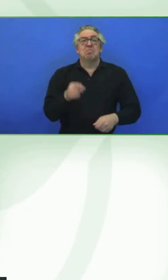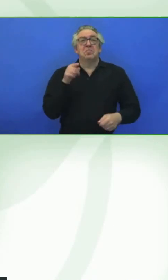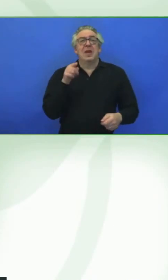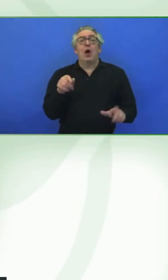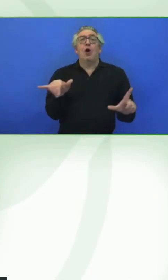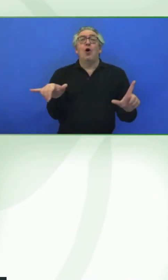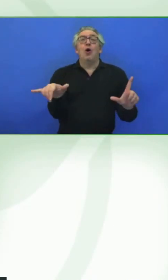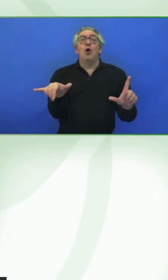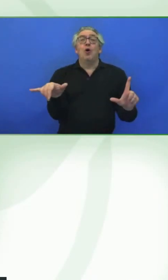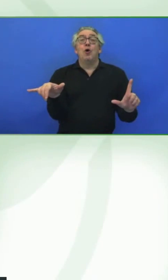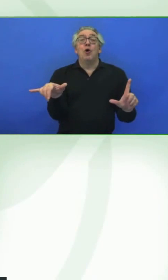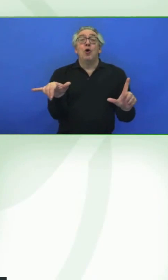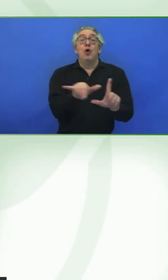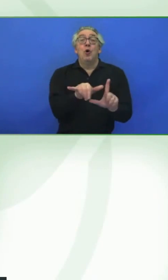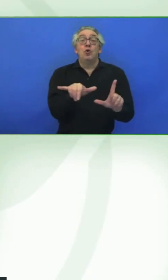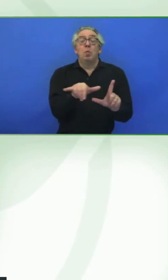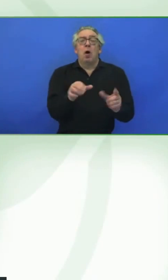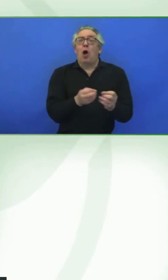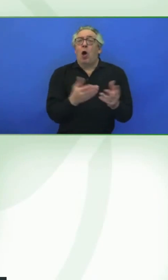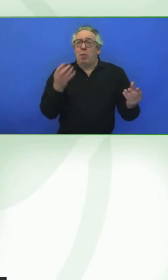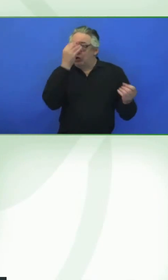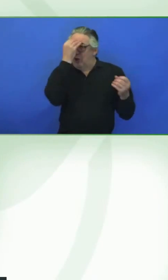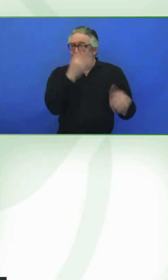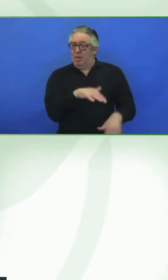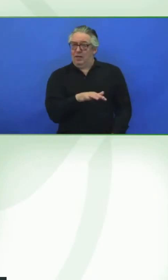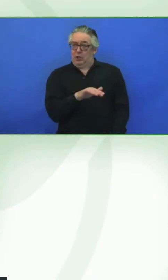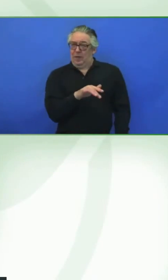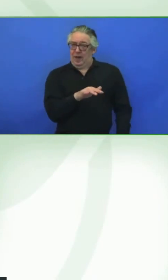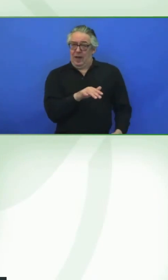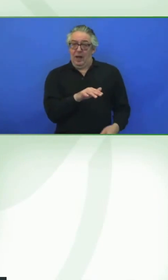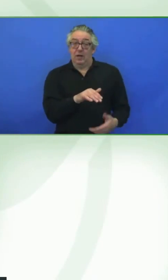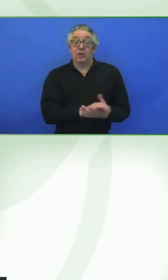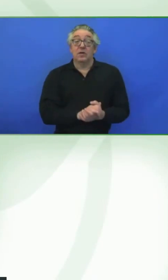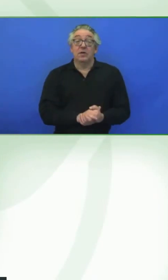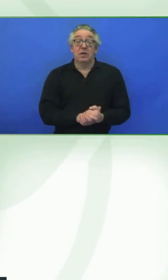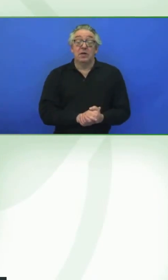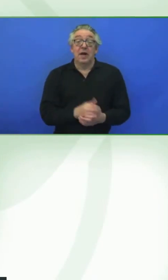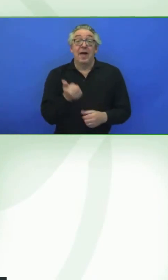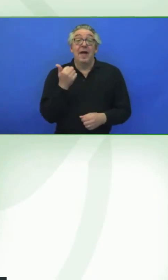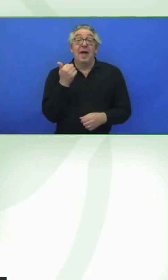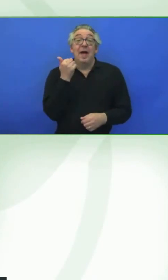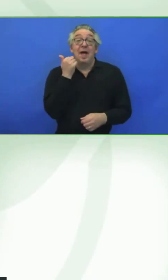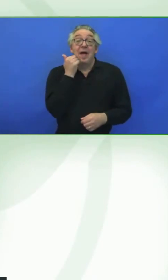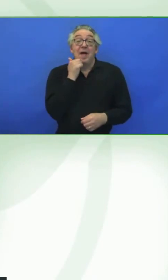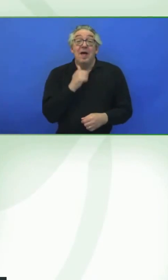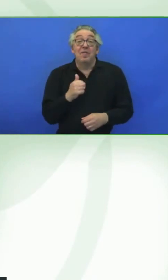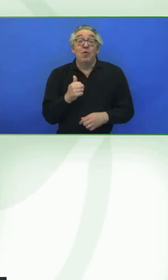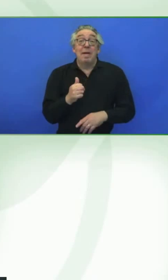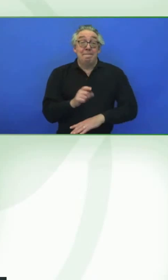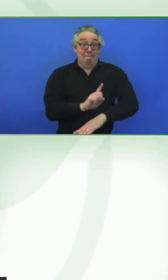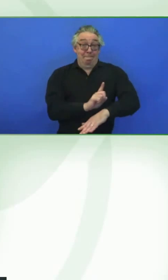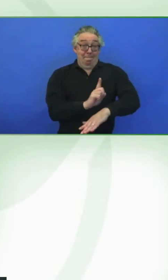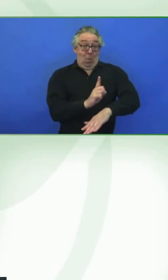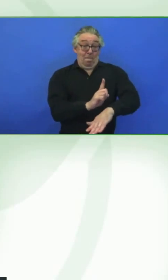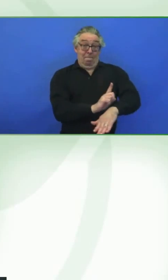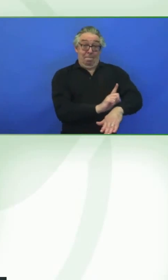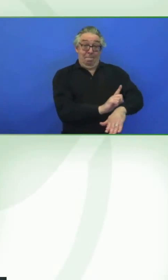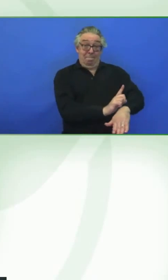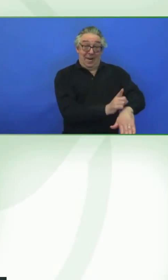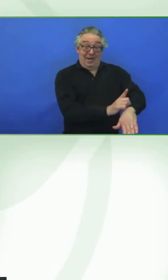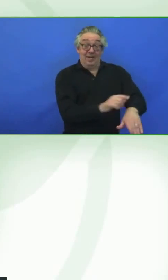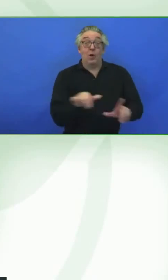won't believe it, but it is 500 hours per minute that is uploaded,